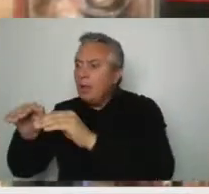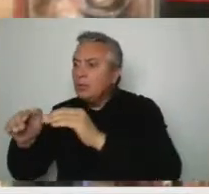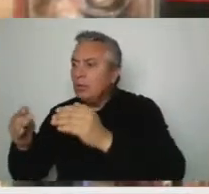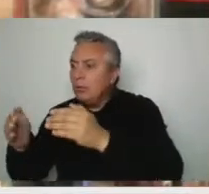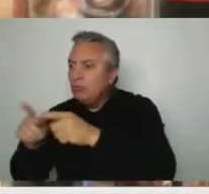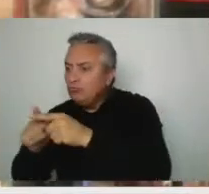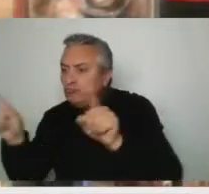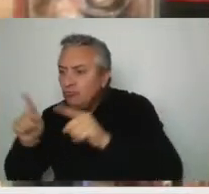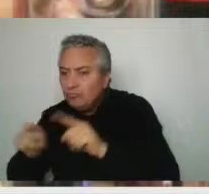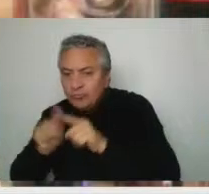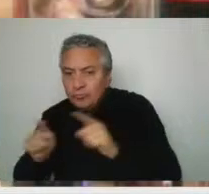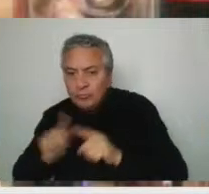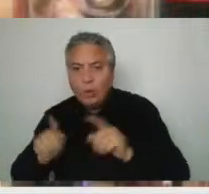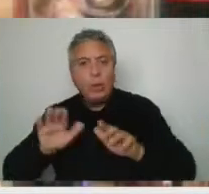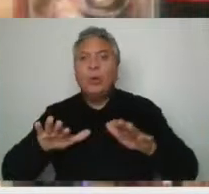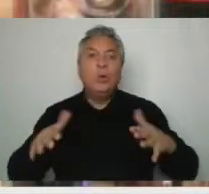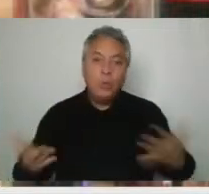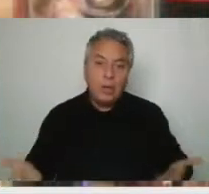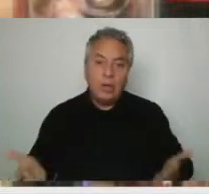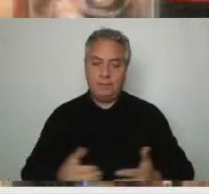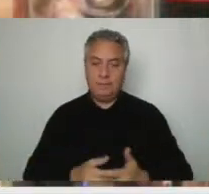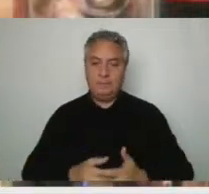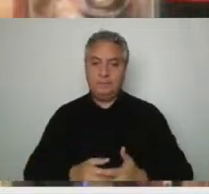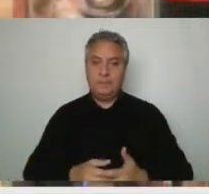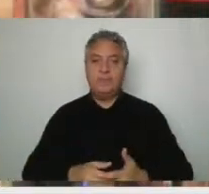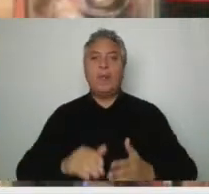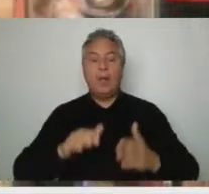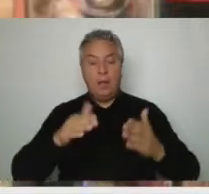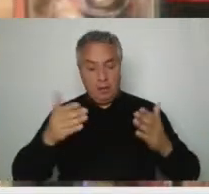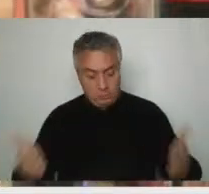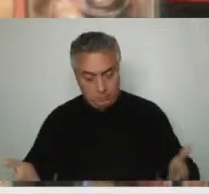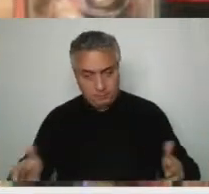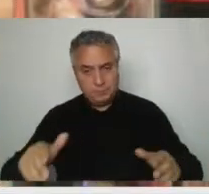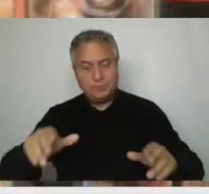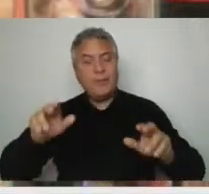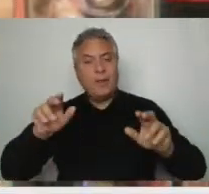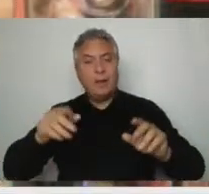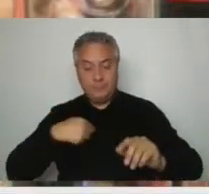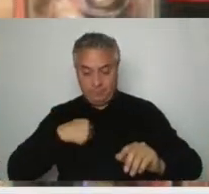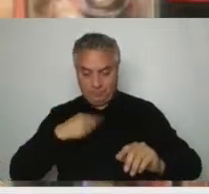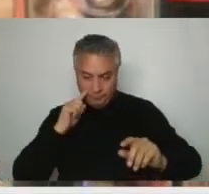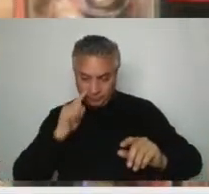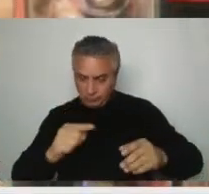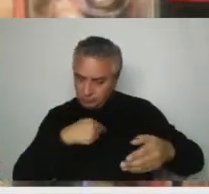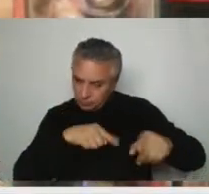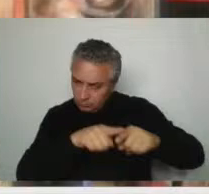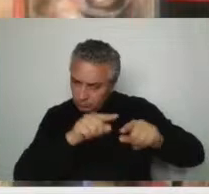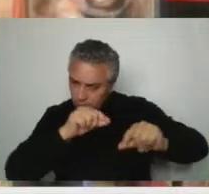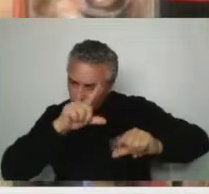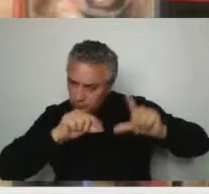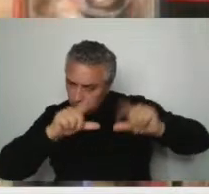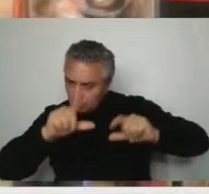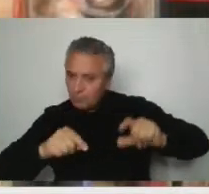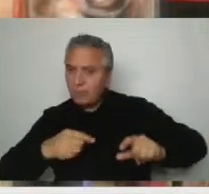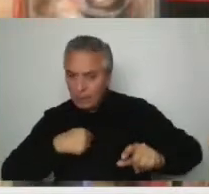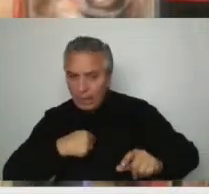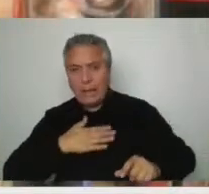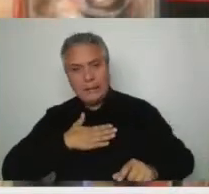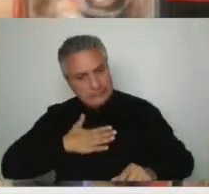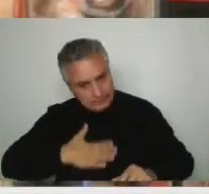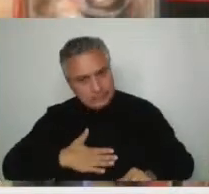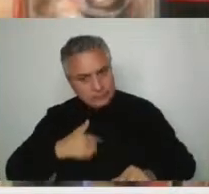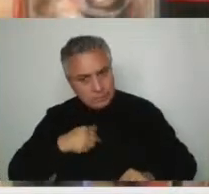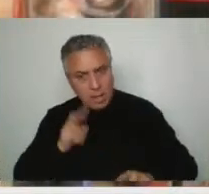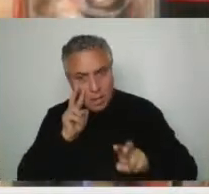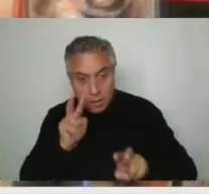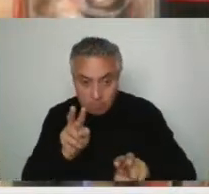same opportunities. Break this down by context, location, school. Now, we know